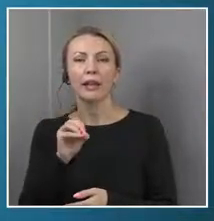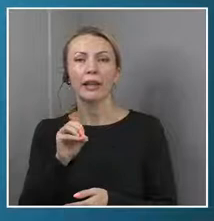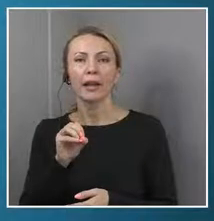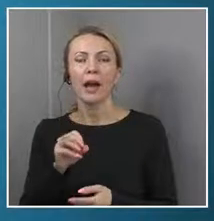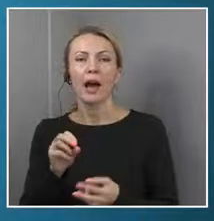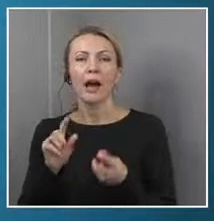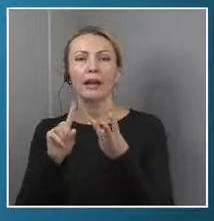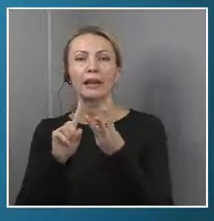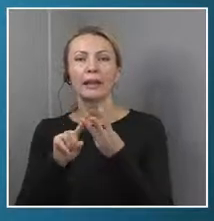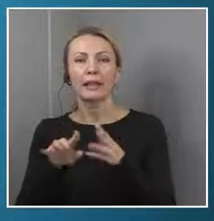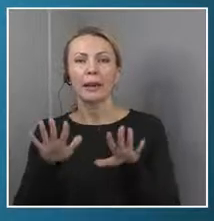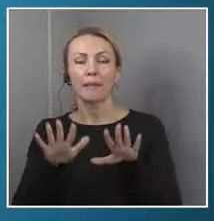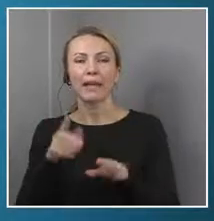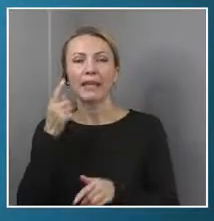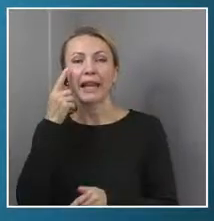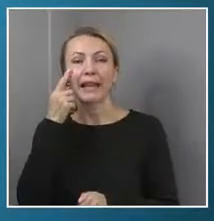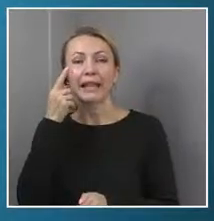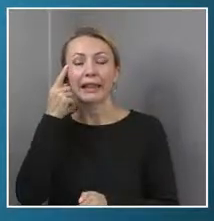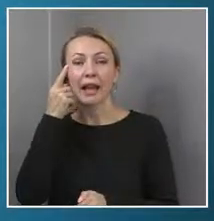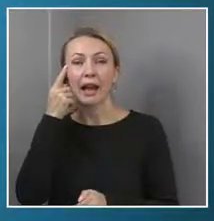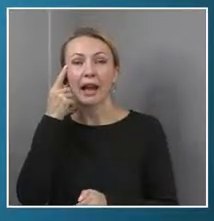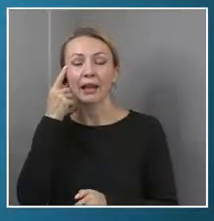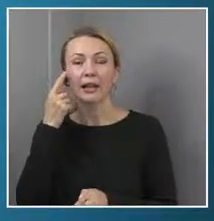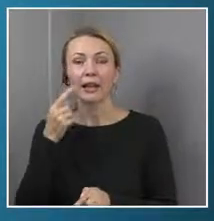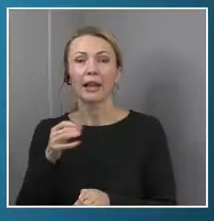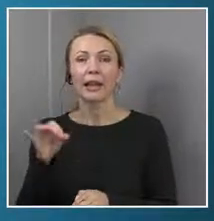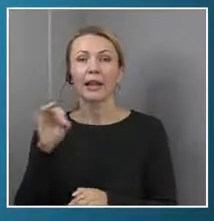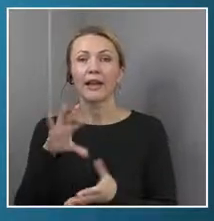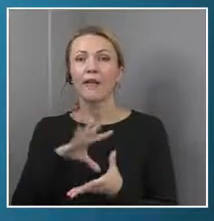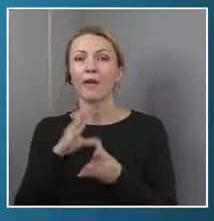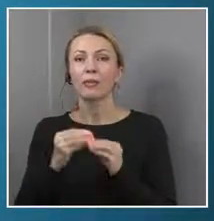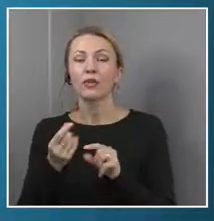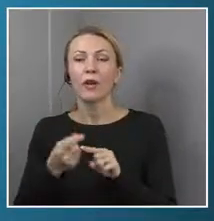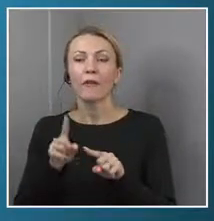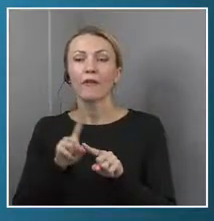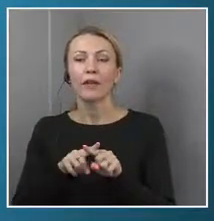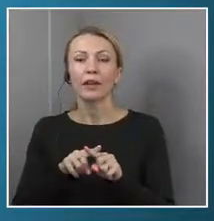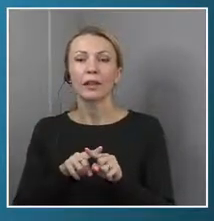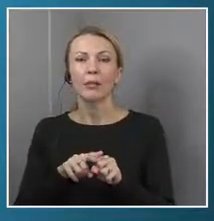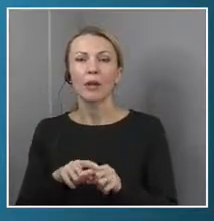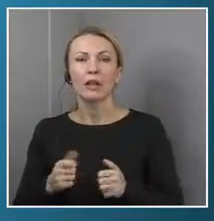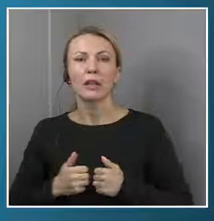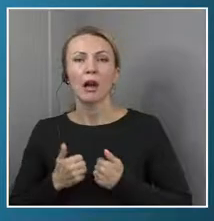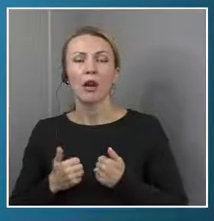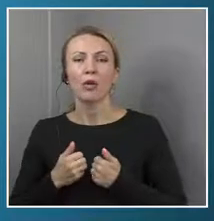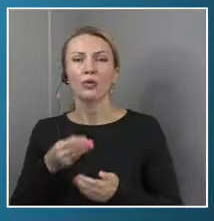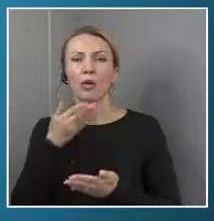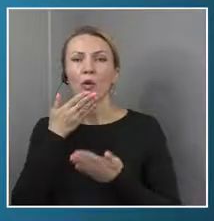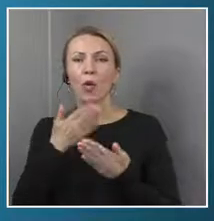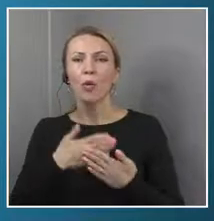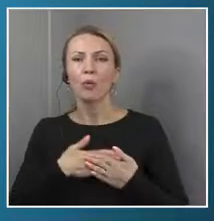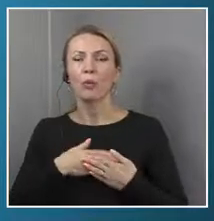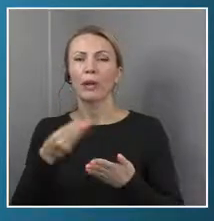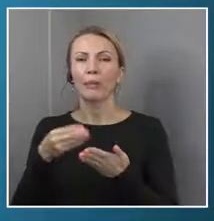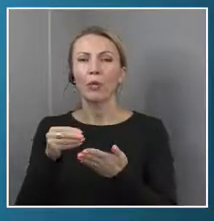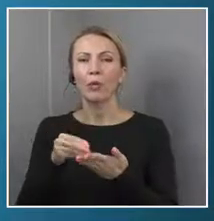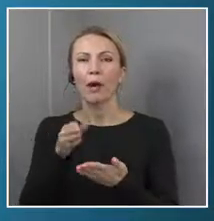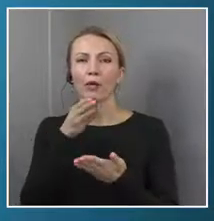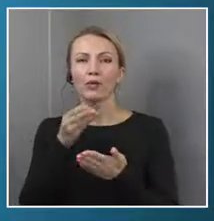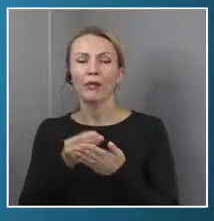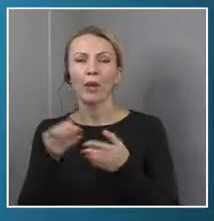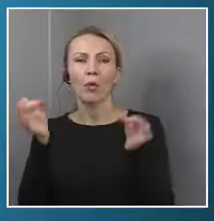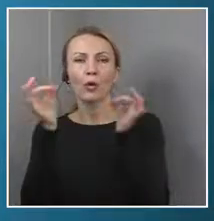China is on the third place, but this is a local market. The Chinese are very national about